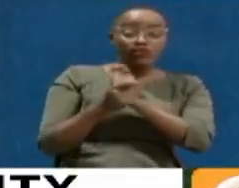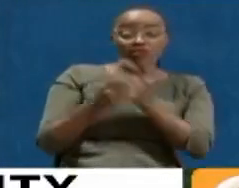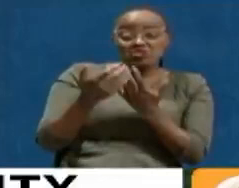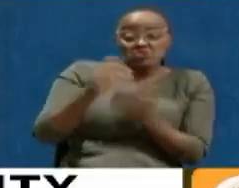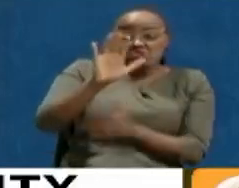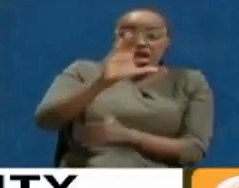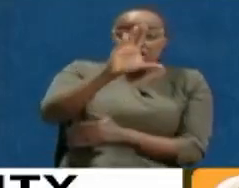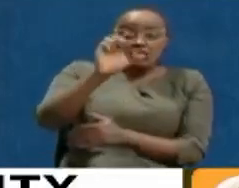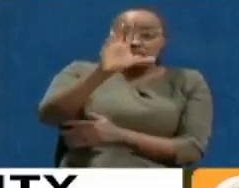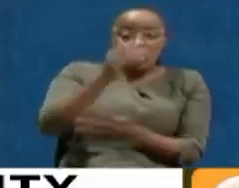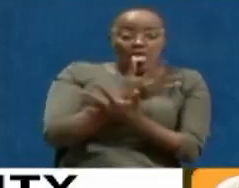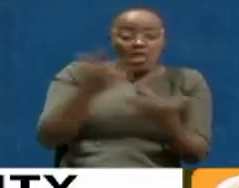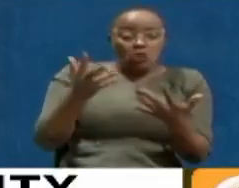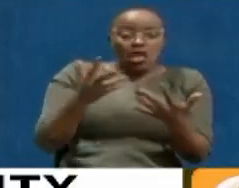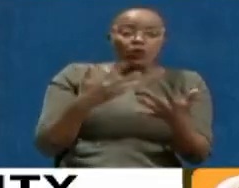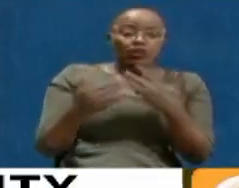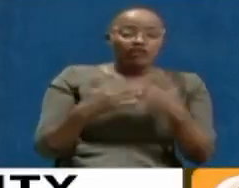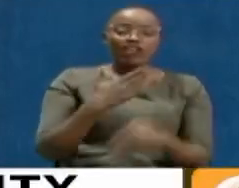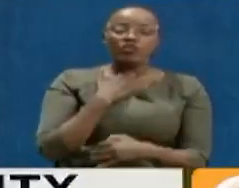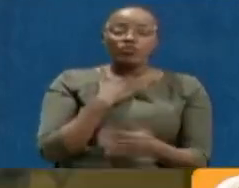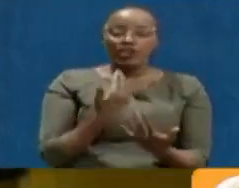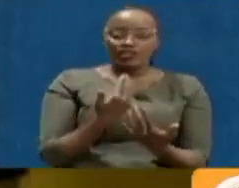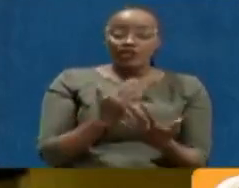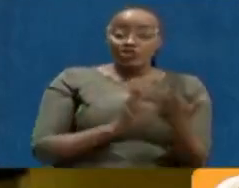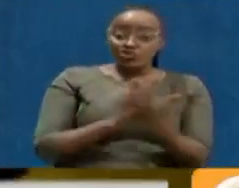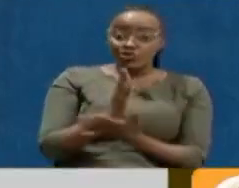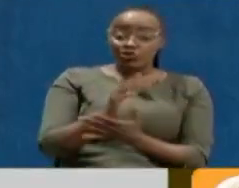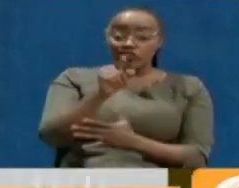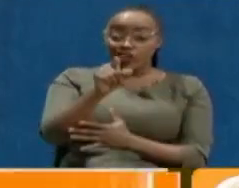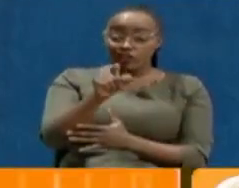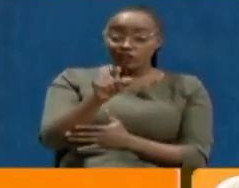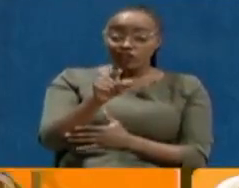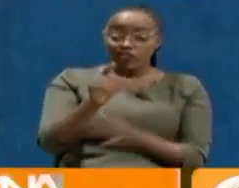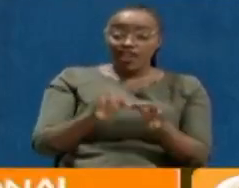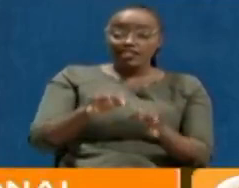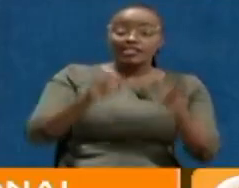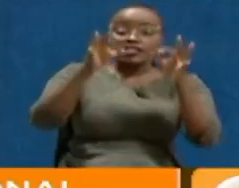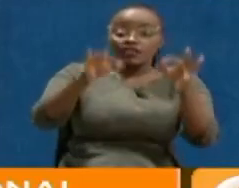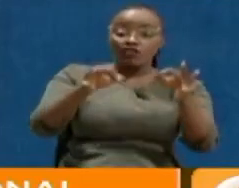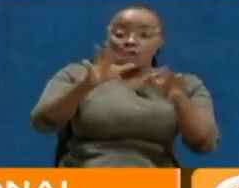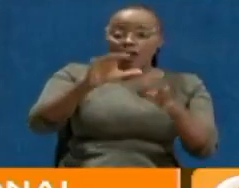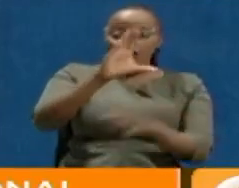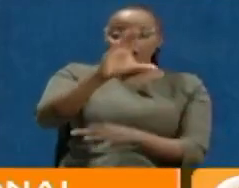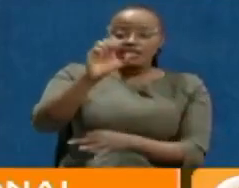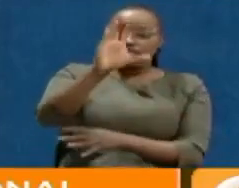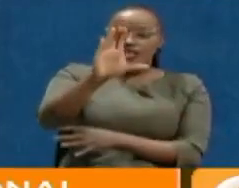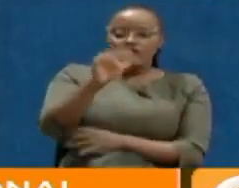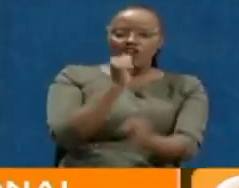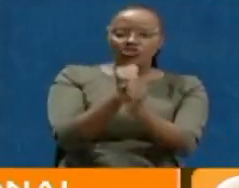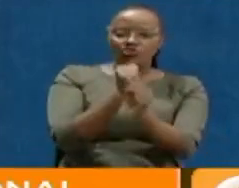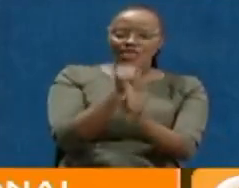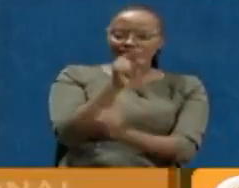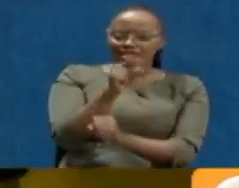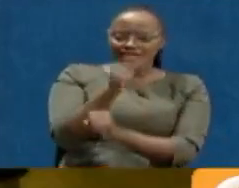his preference. Governor Mutura actually, by extending the life of this county executive, as you said, is doing